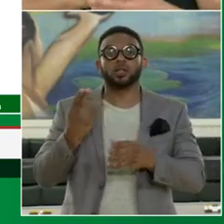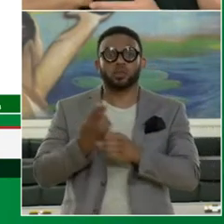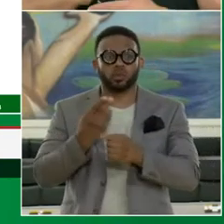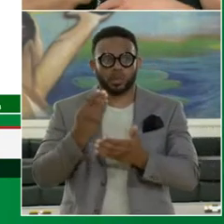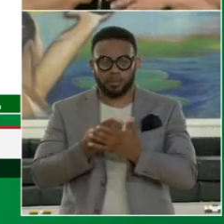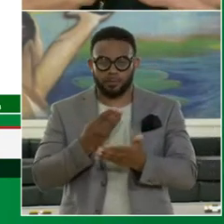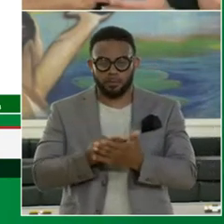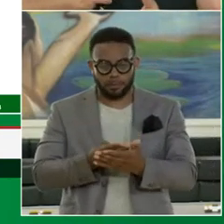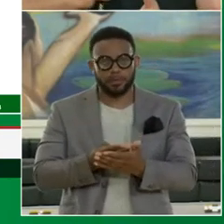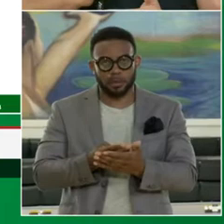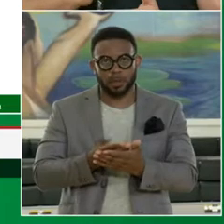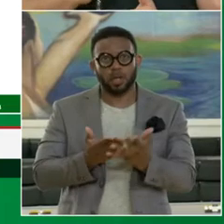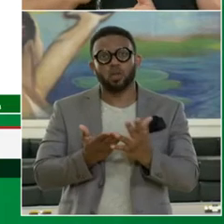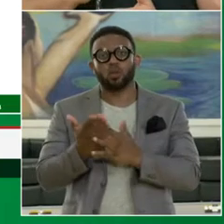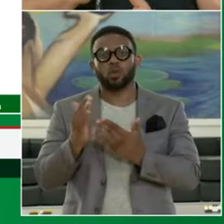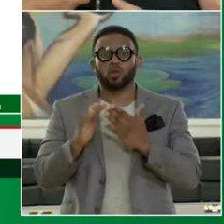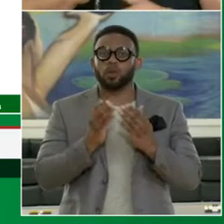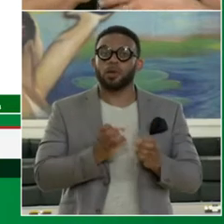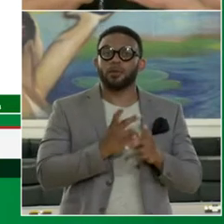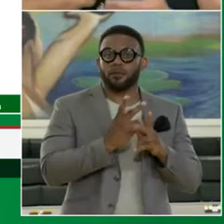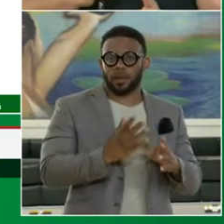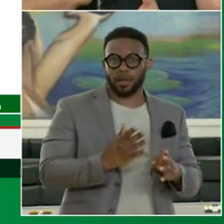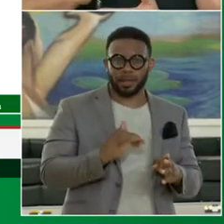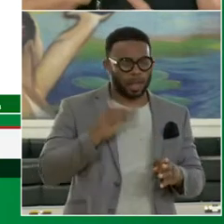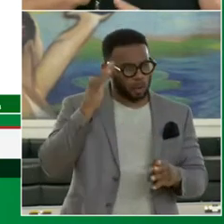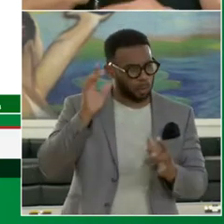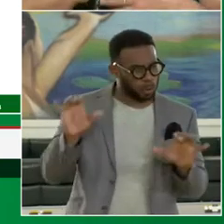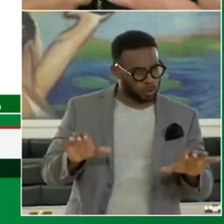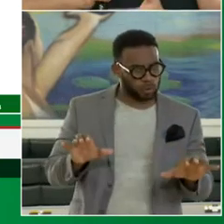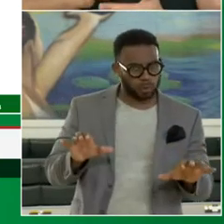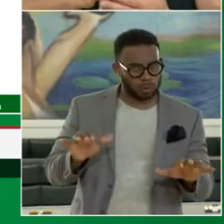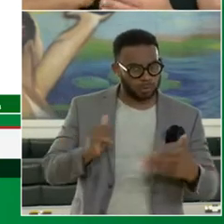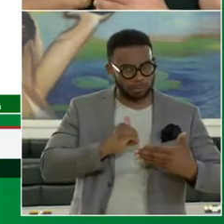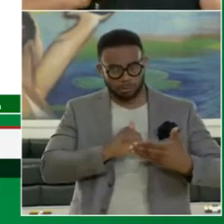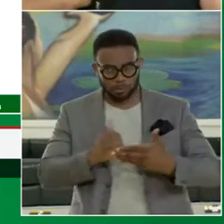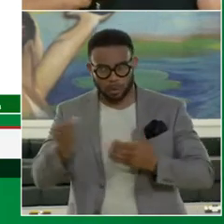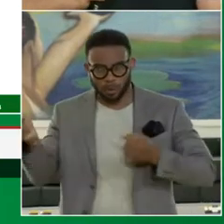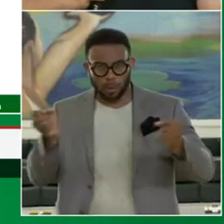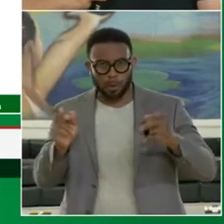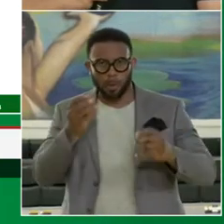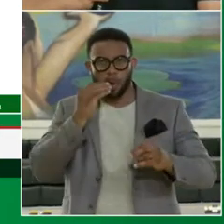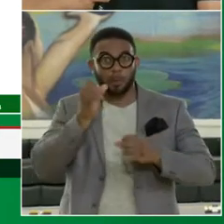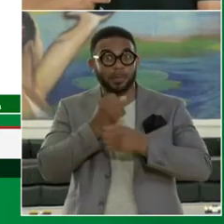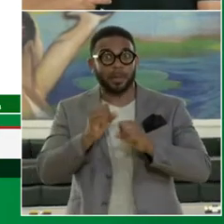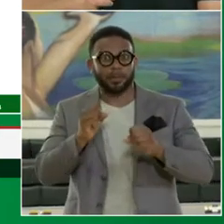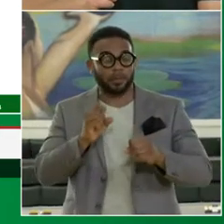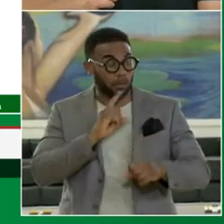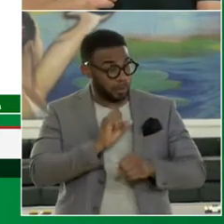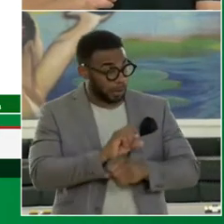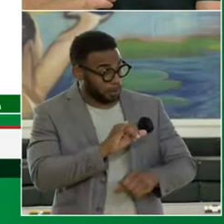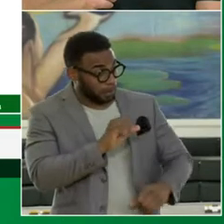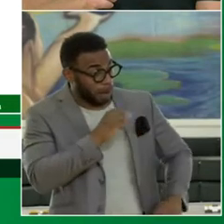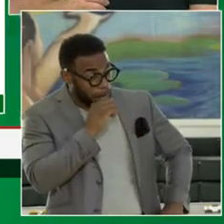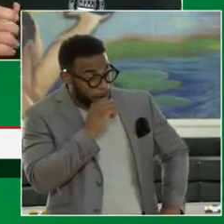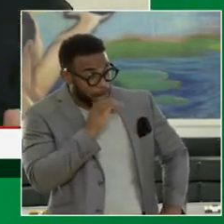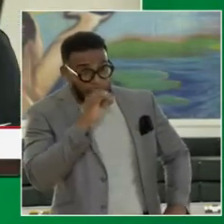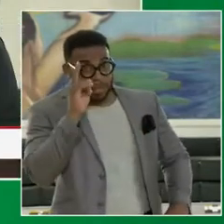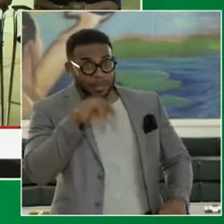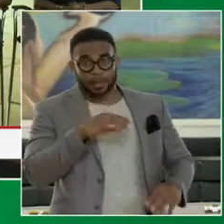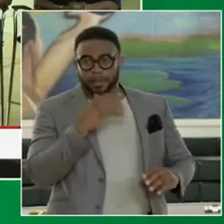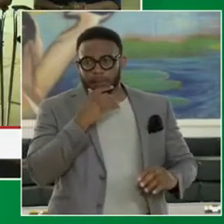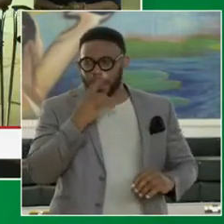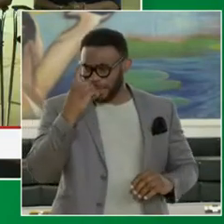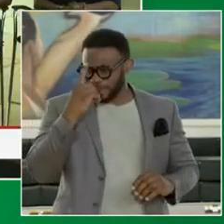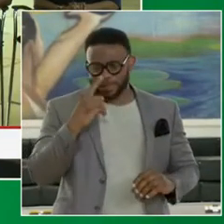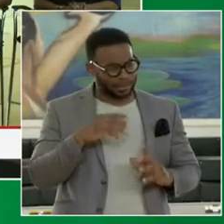this funding through our community providers that know what they're doing to bring folks home the right way. And really that, I think it